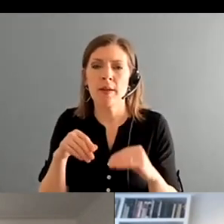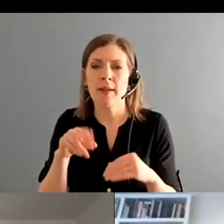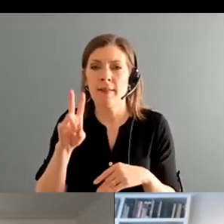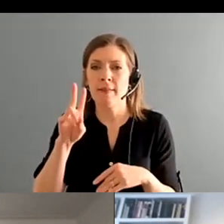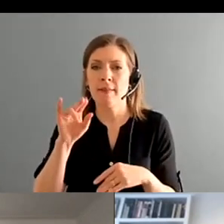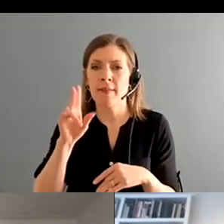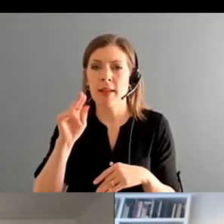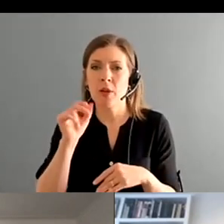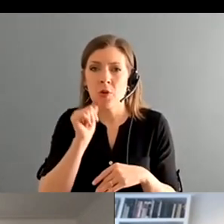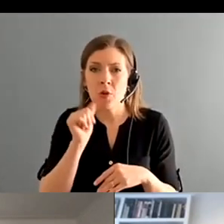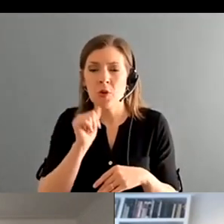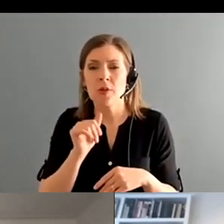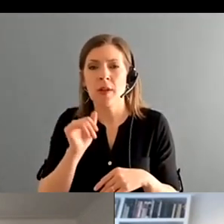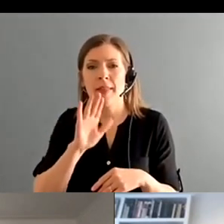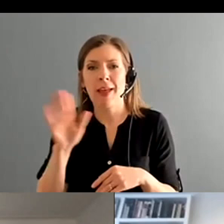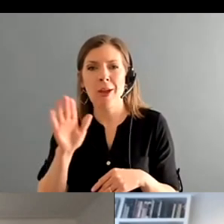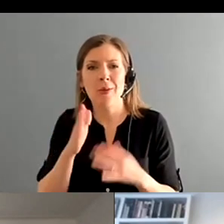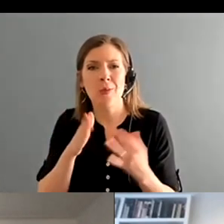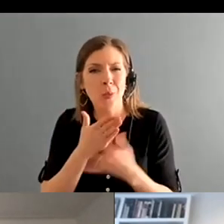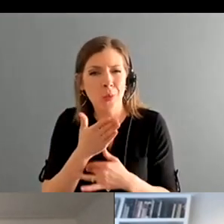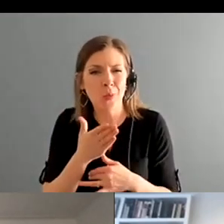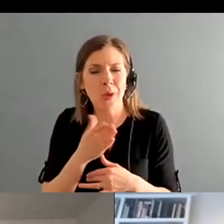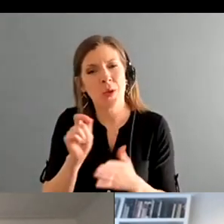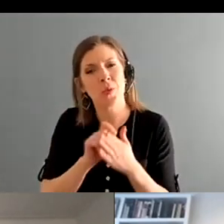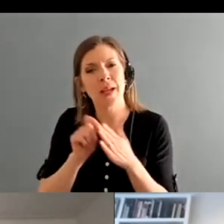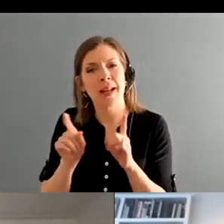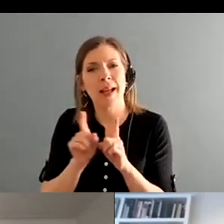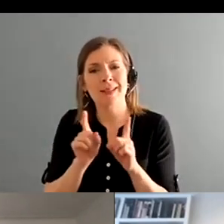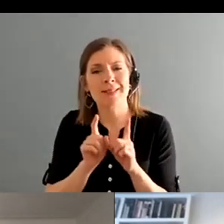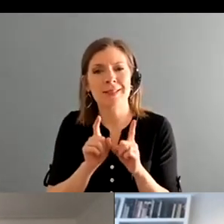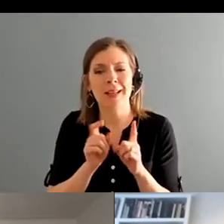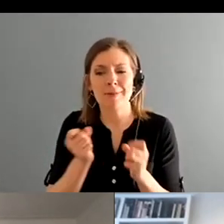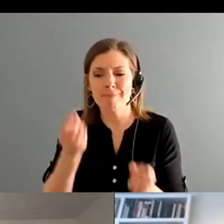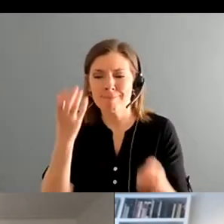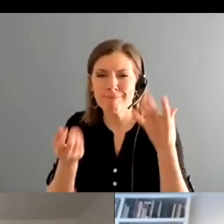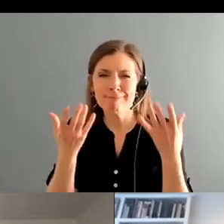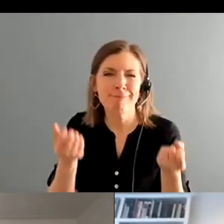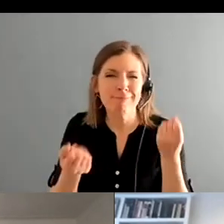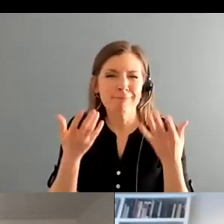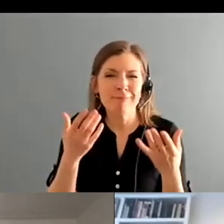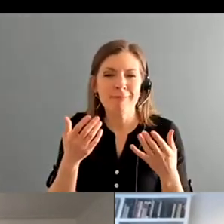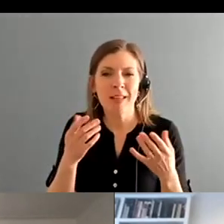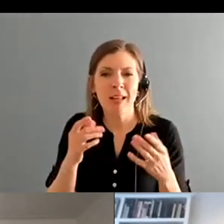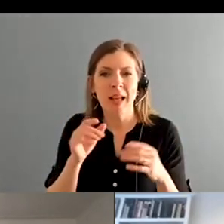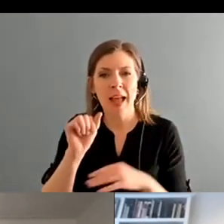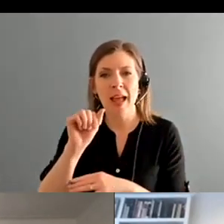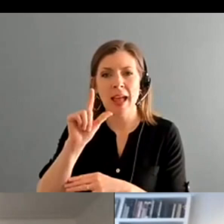and the oppressions they undergo, but can be written, can be unpacked, as I said, allegorically.